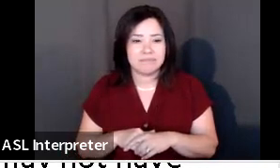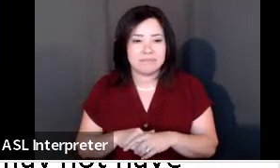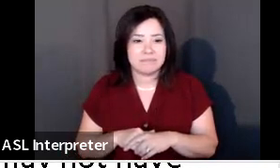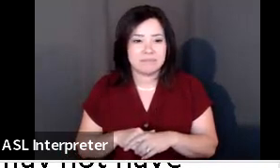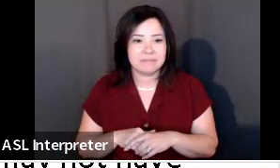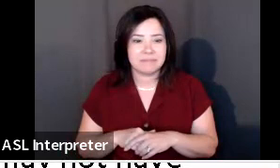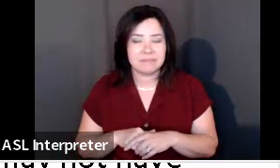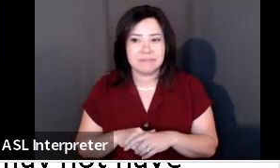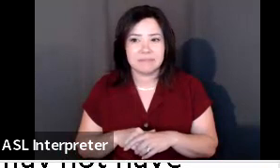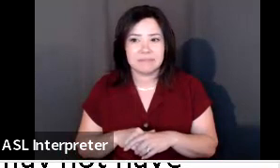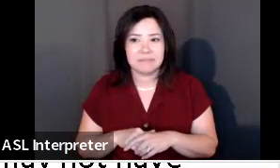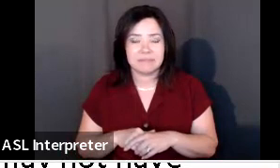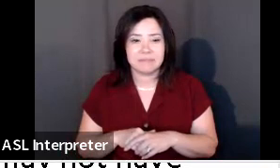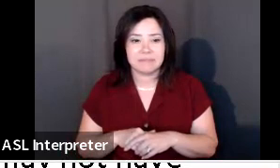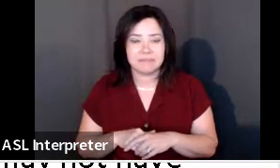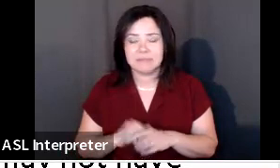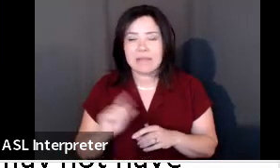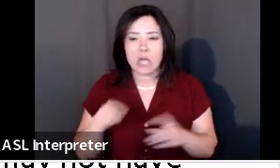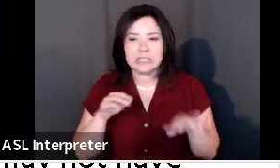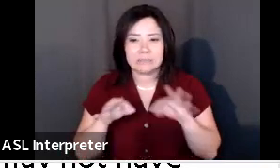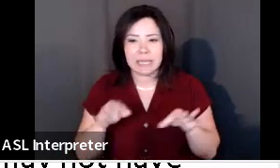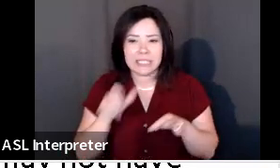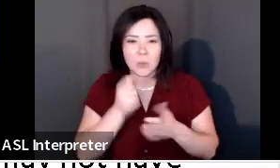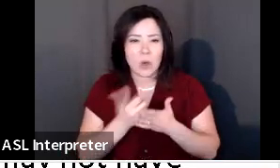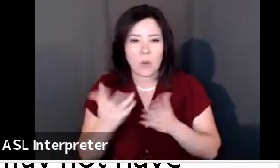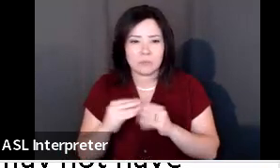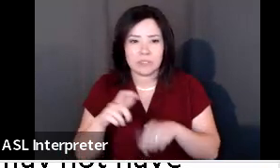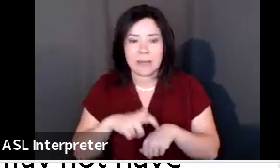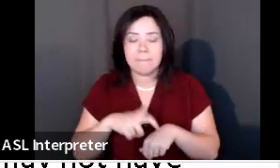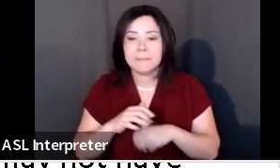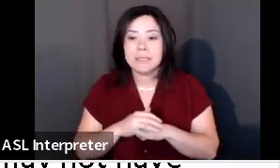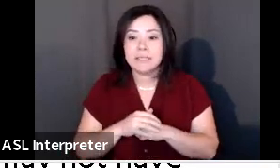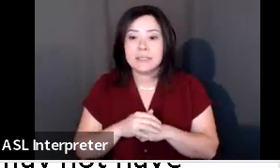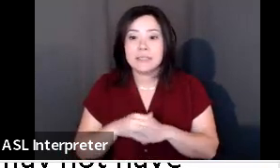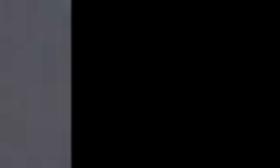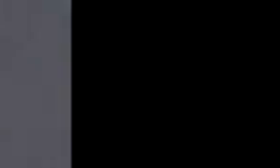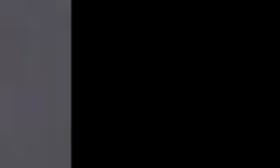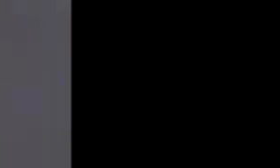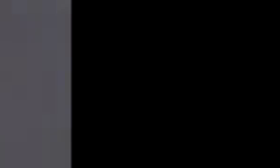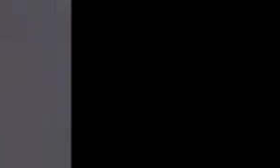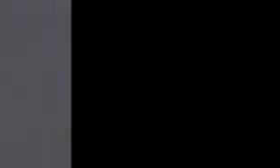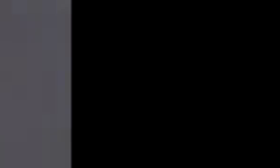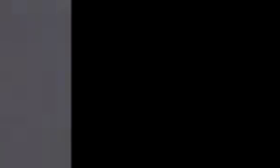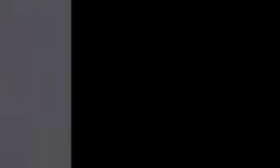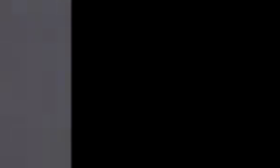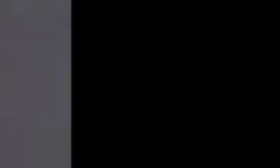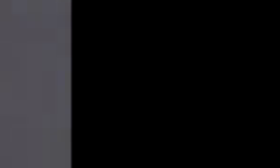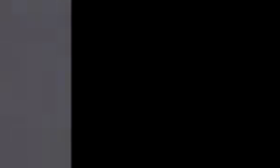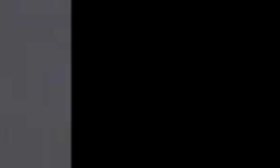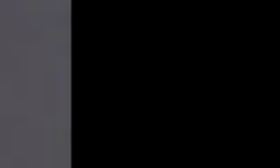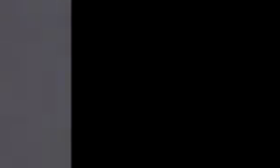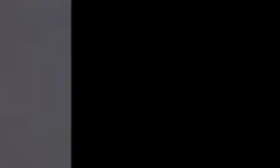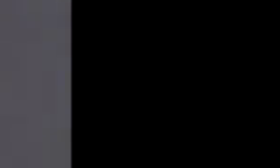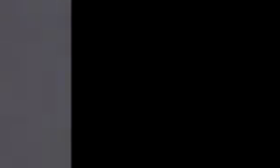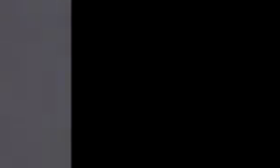so with these glasses, I'll just explain so we don't waste more time. You can wear them. Alt S.